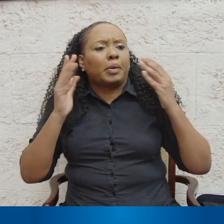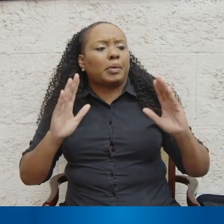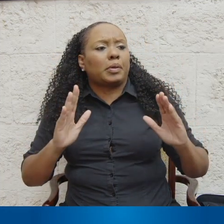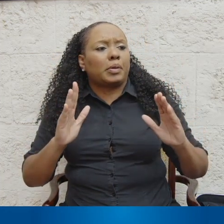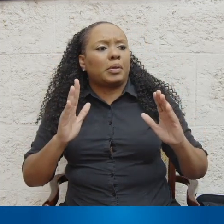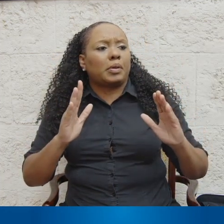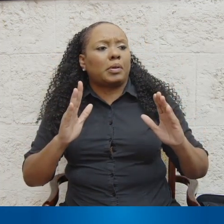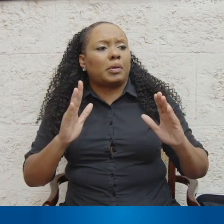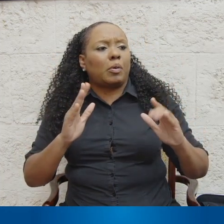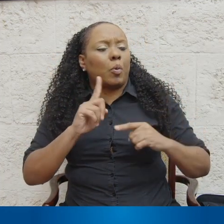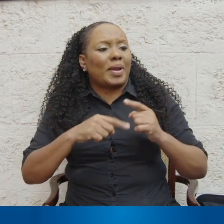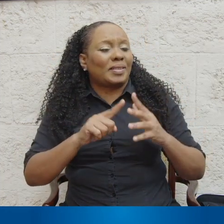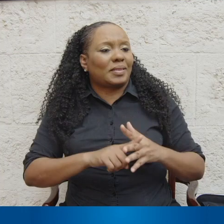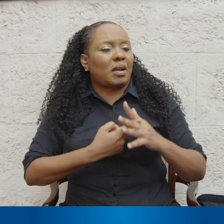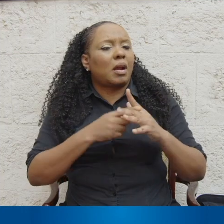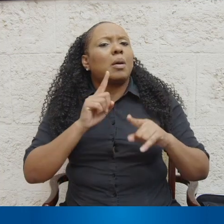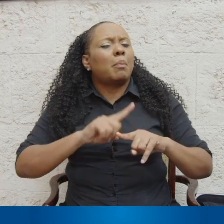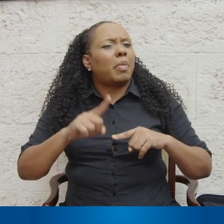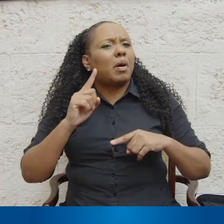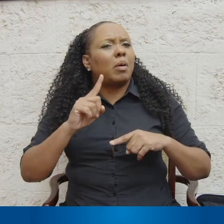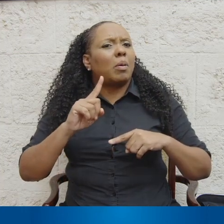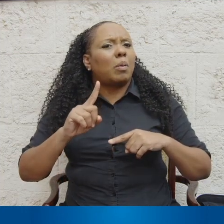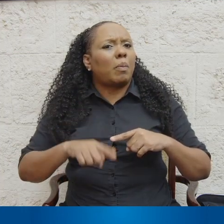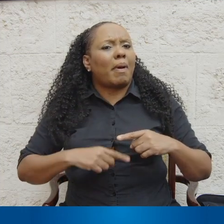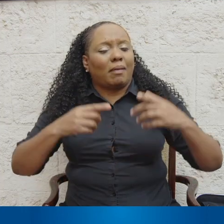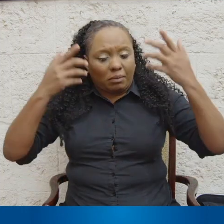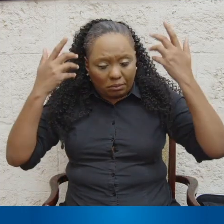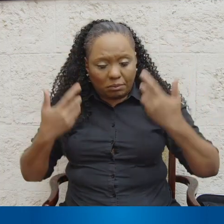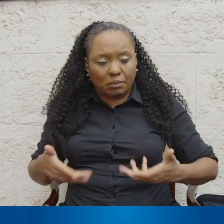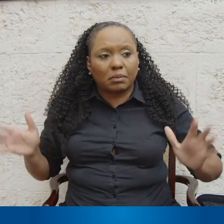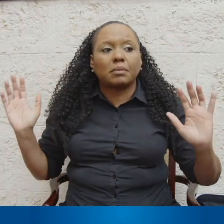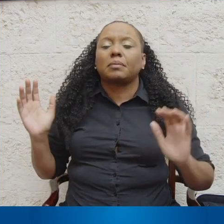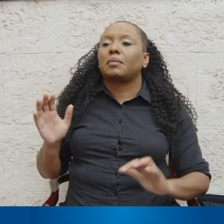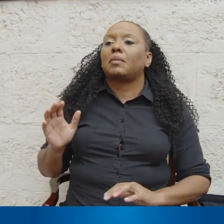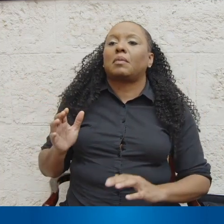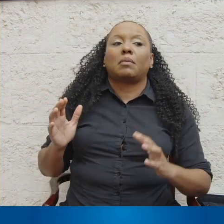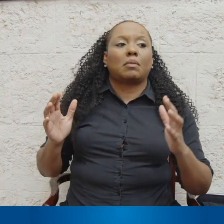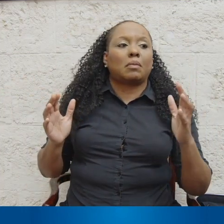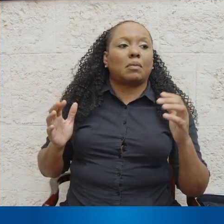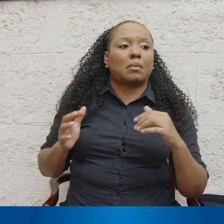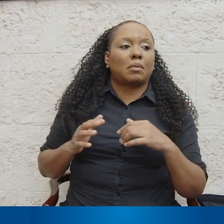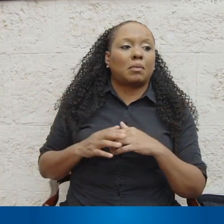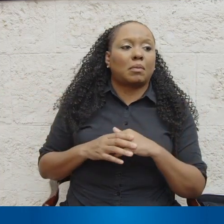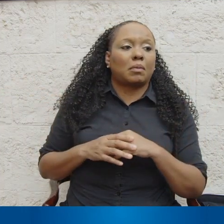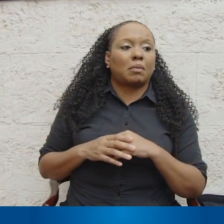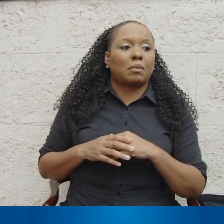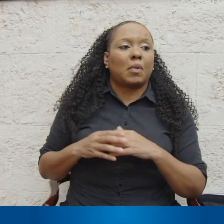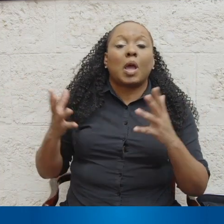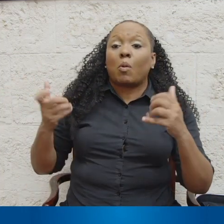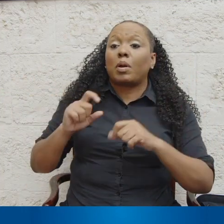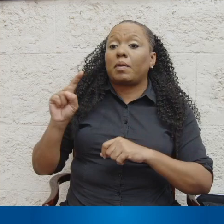All right, so we're looking at phase one, which will be the track to be in place by January 2024.